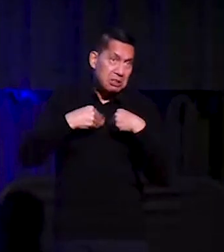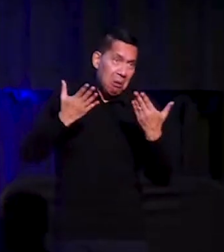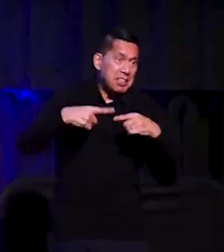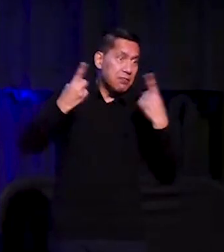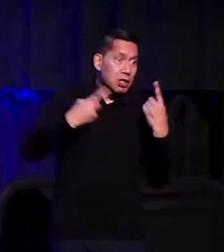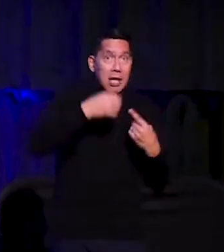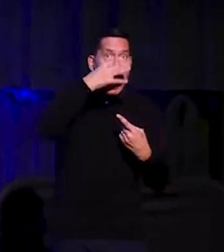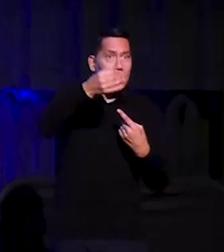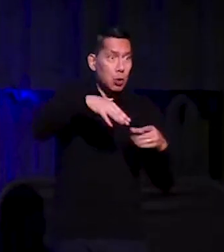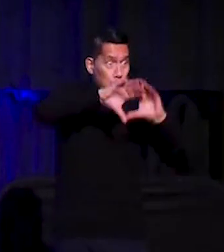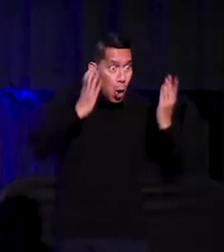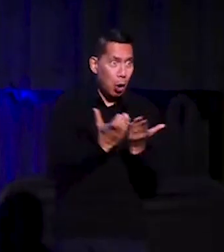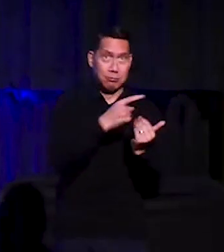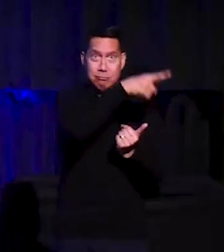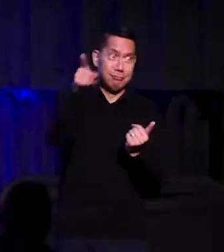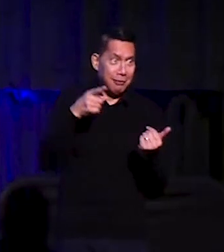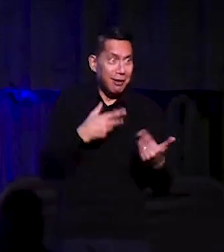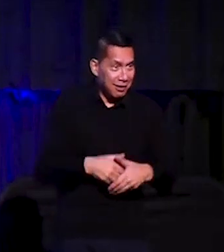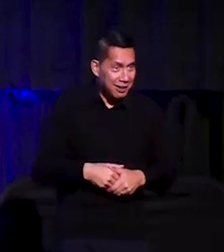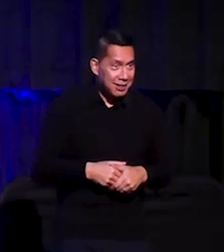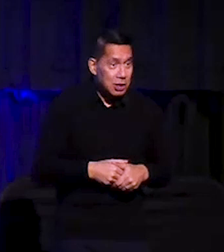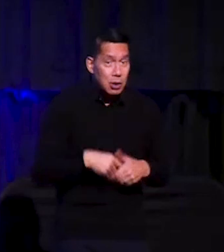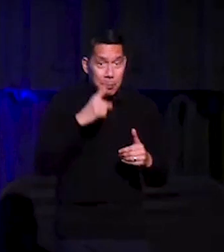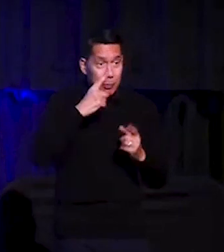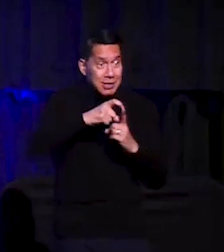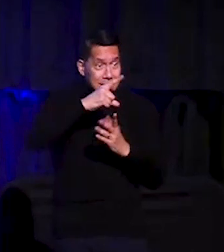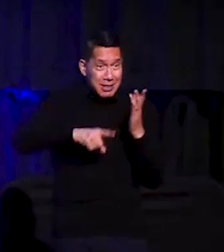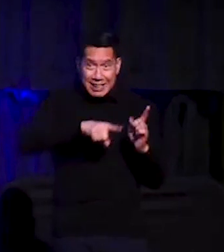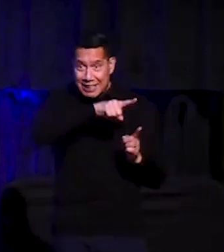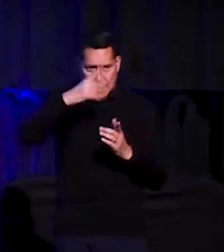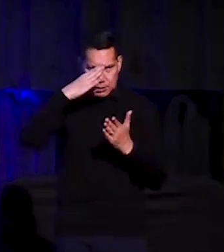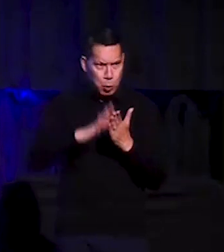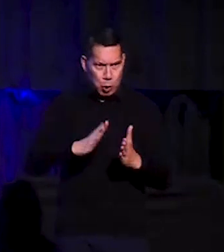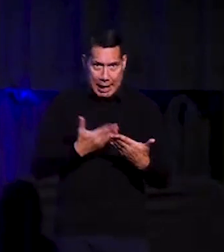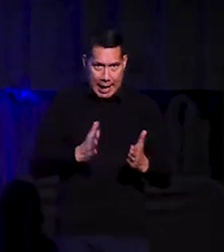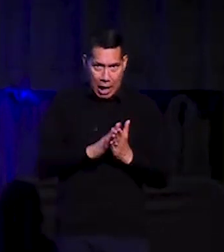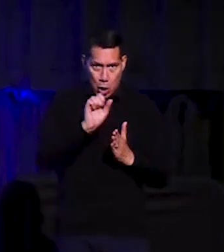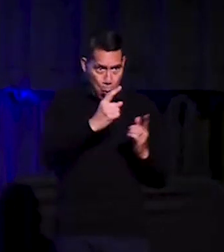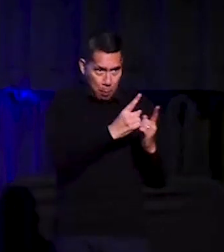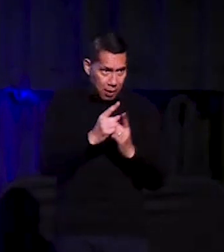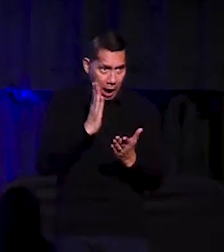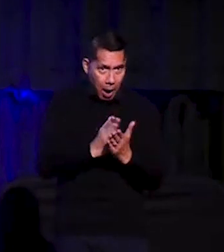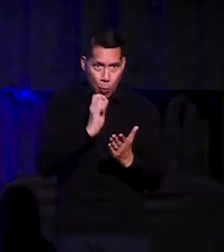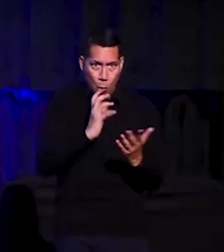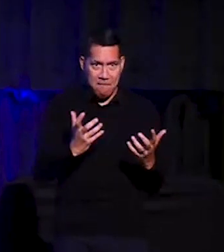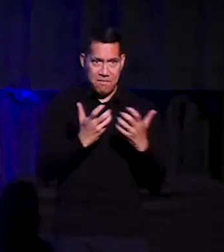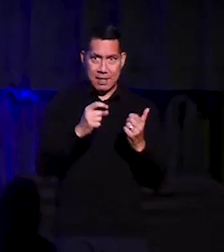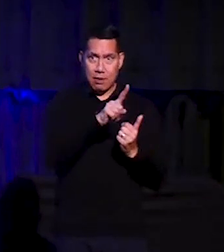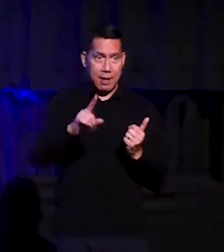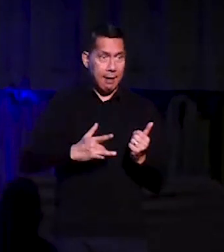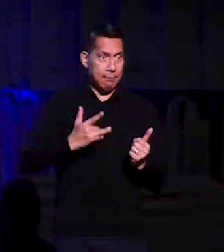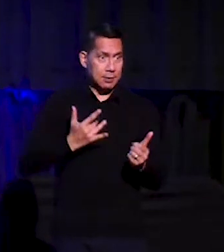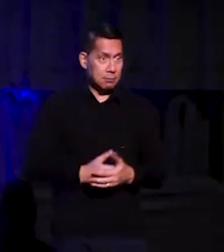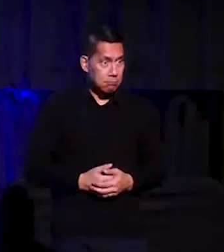the world, please. And they are the experts of how your product actually fits into their lives,